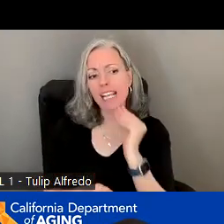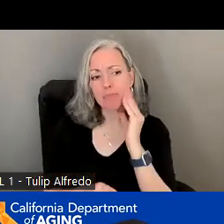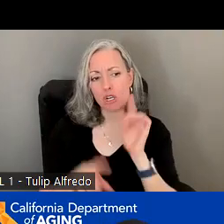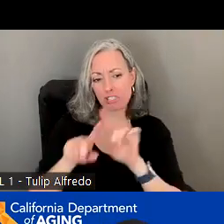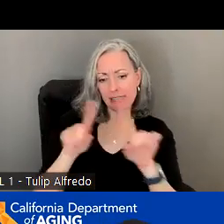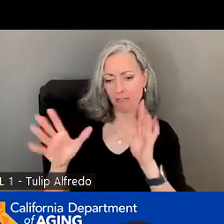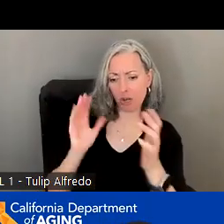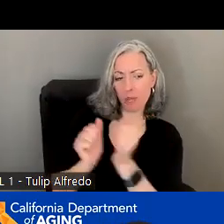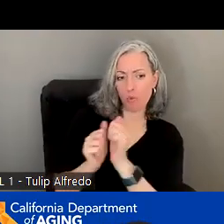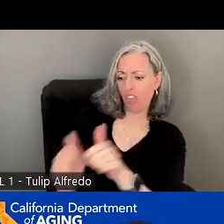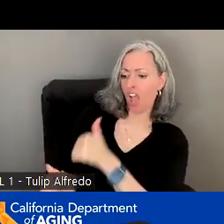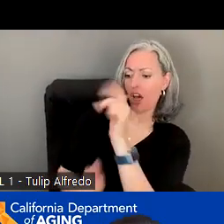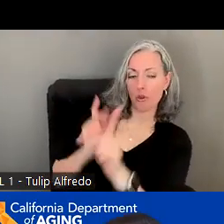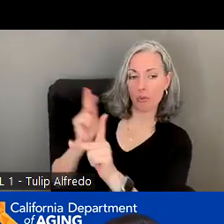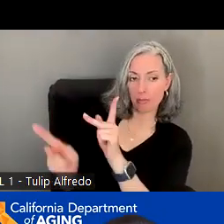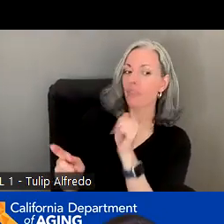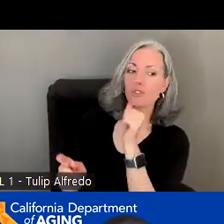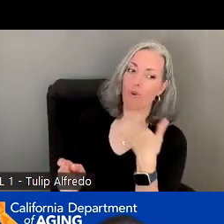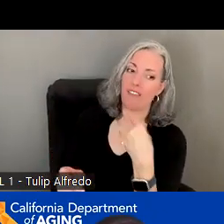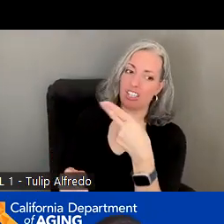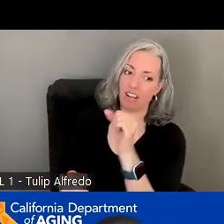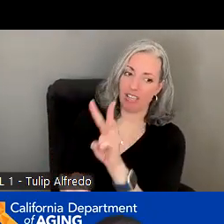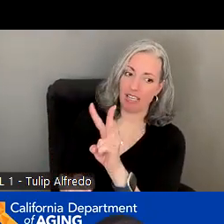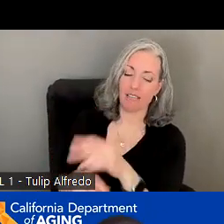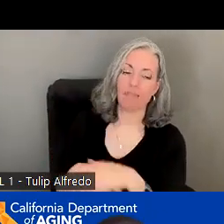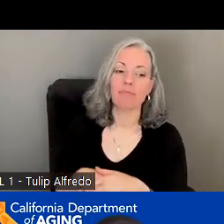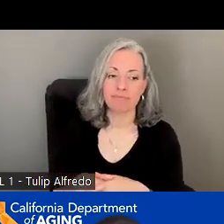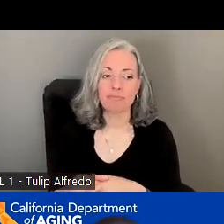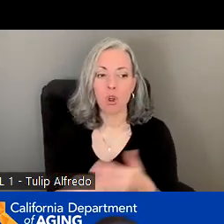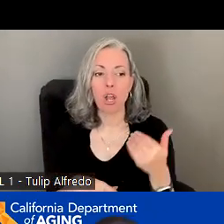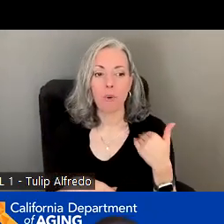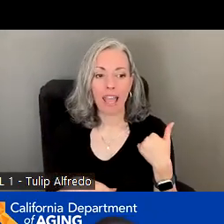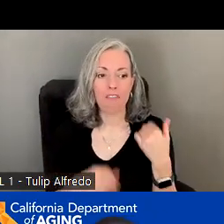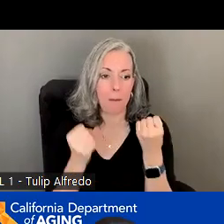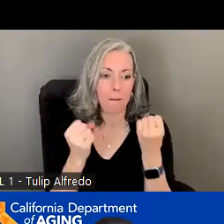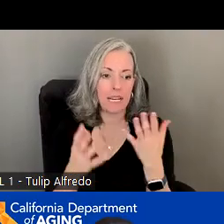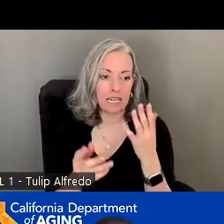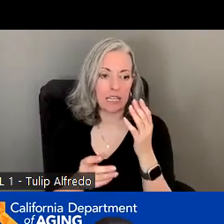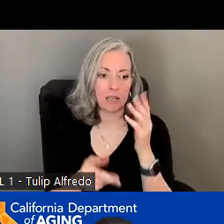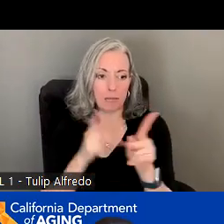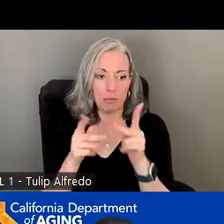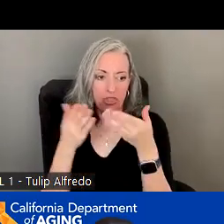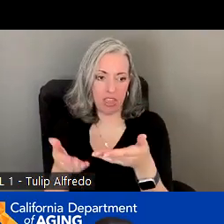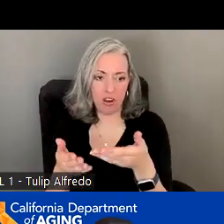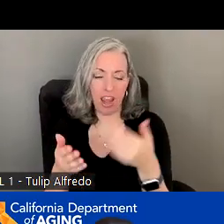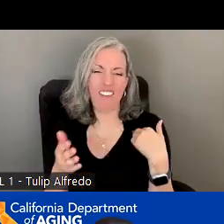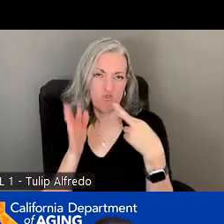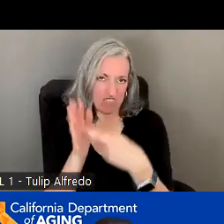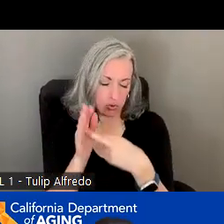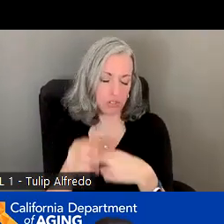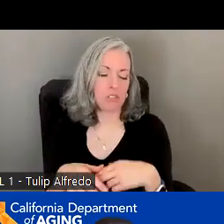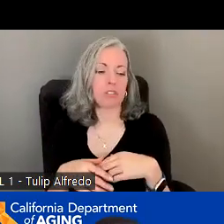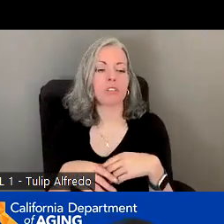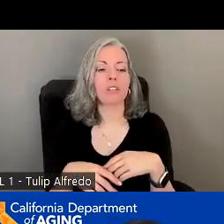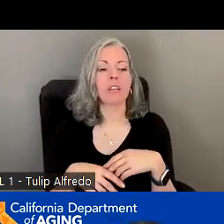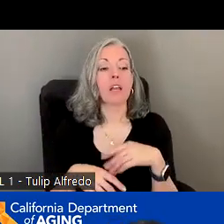from those like in San Francisco, Los Angeles, or places where we have a number of, of resources. I mean, the last thing I wanted to